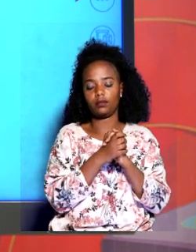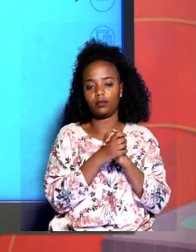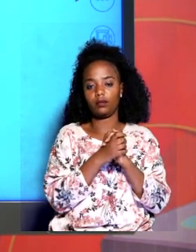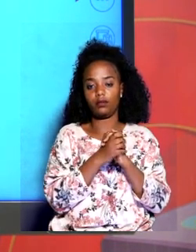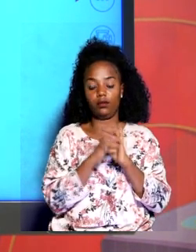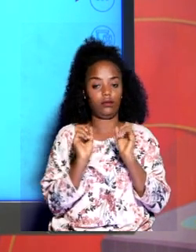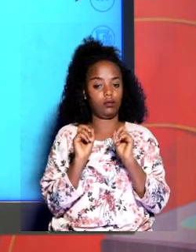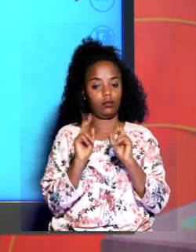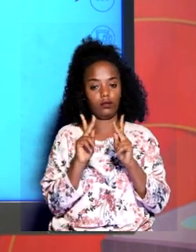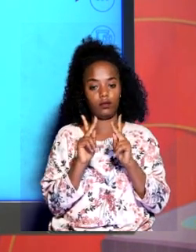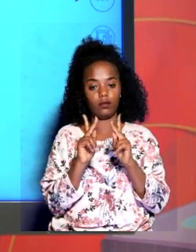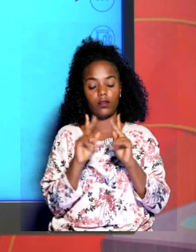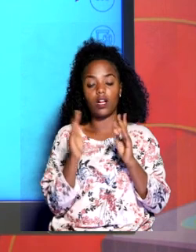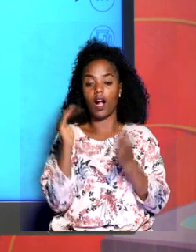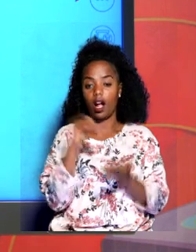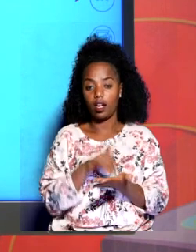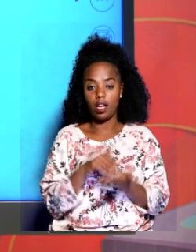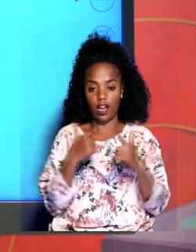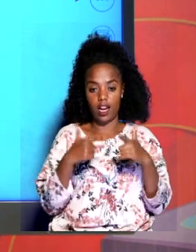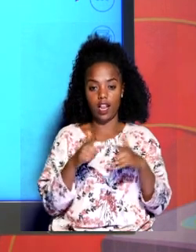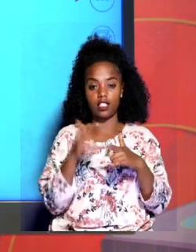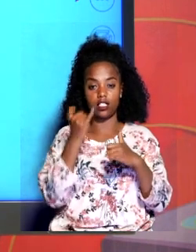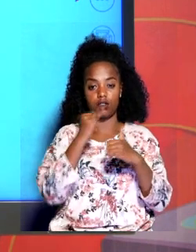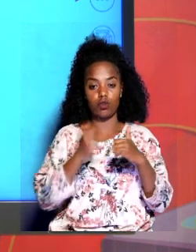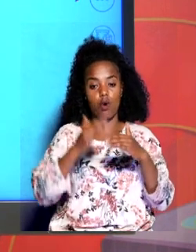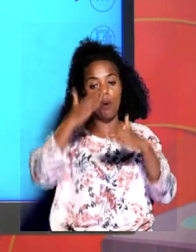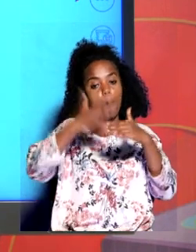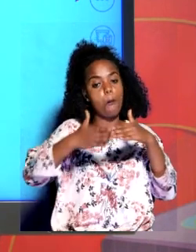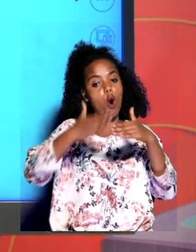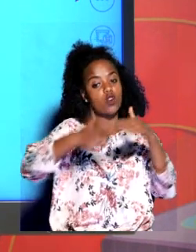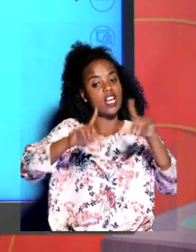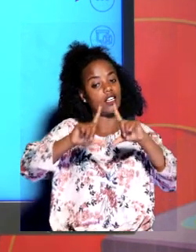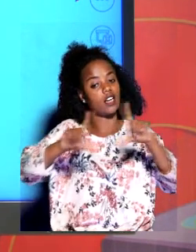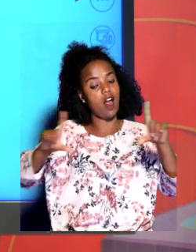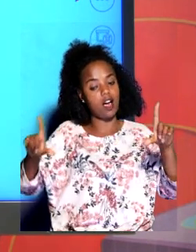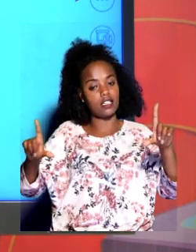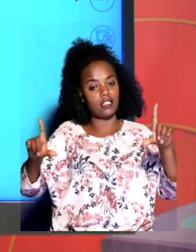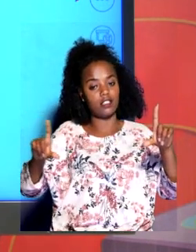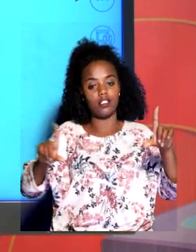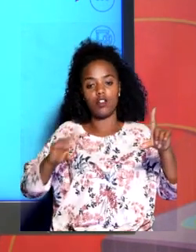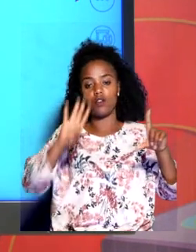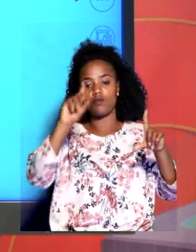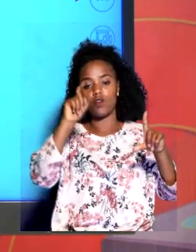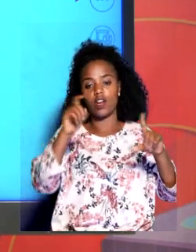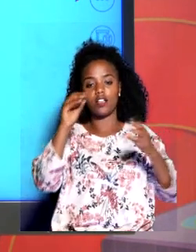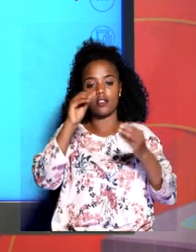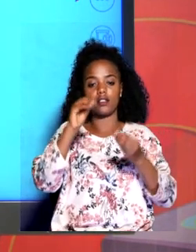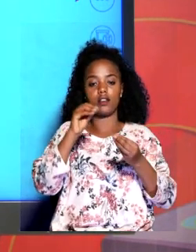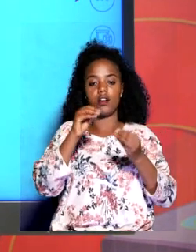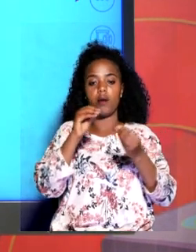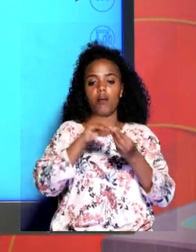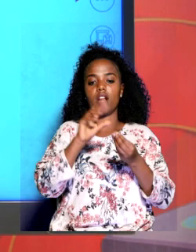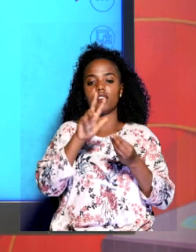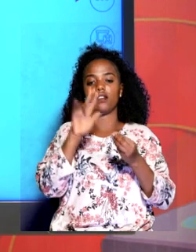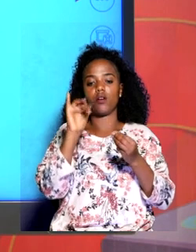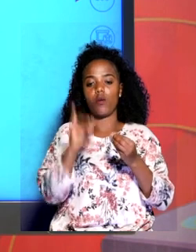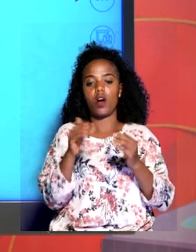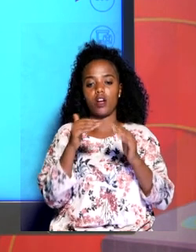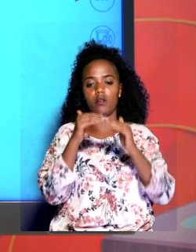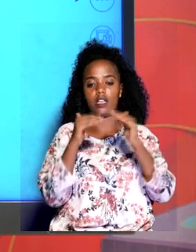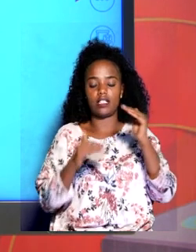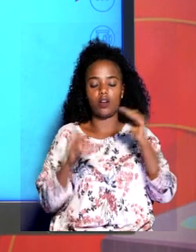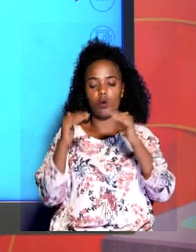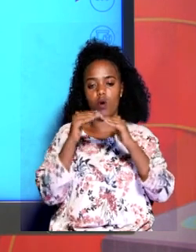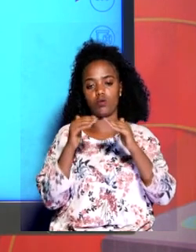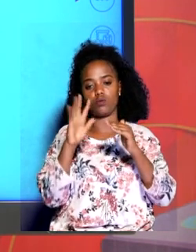112. Okay, now again, let's draw boundary line for 4x plus 3y is equal to 54. We have this table. For